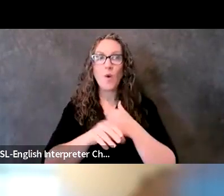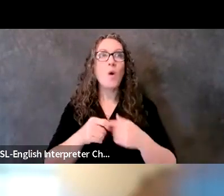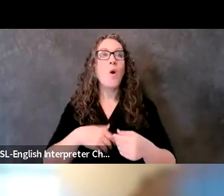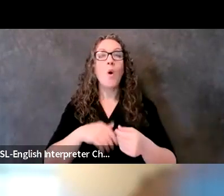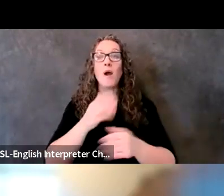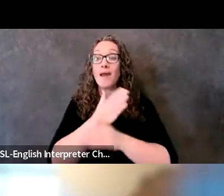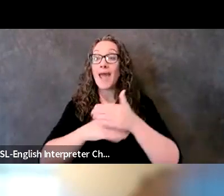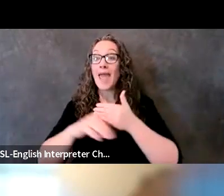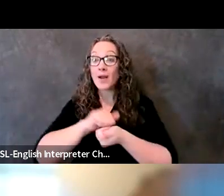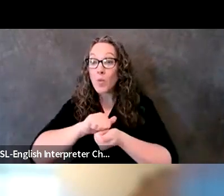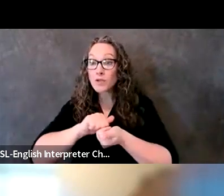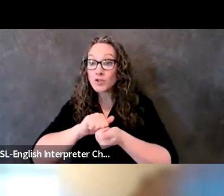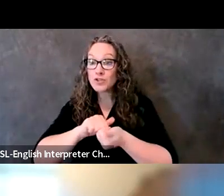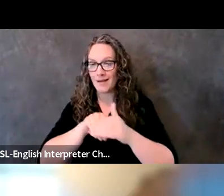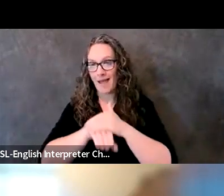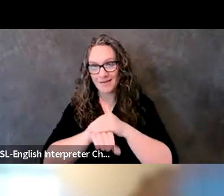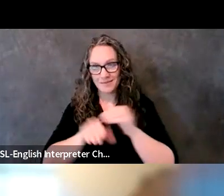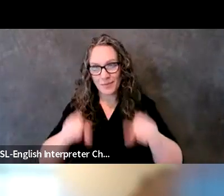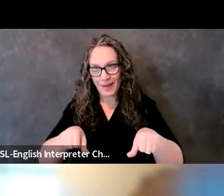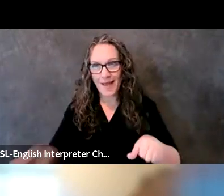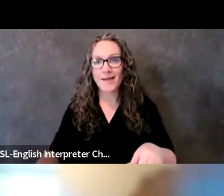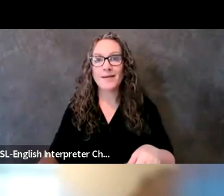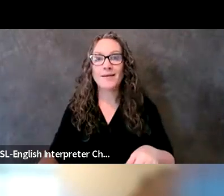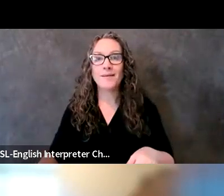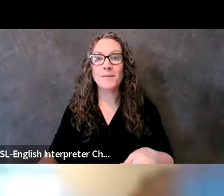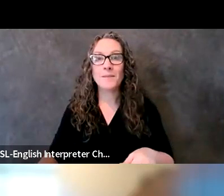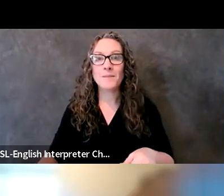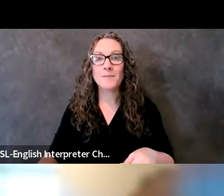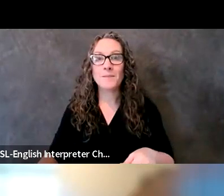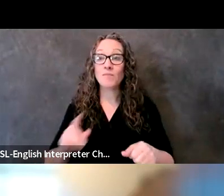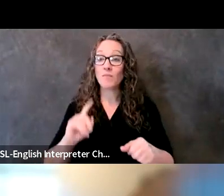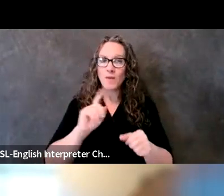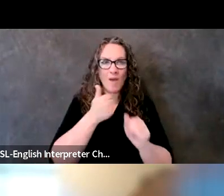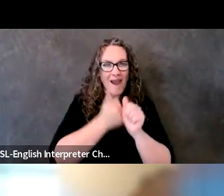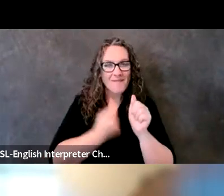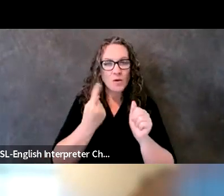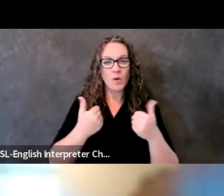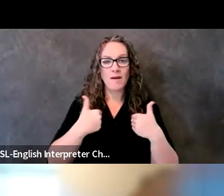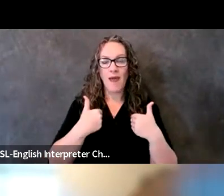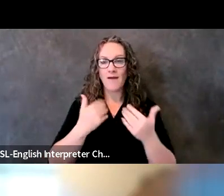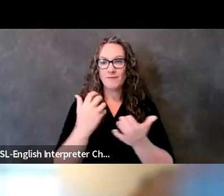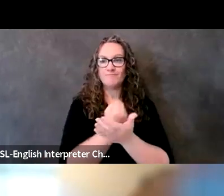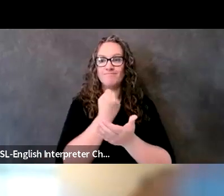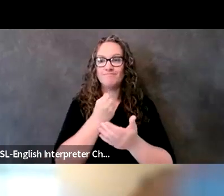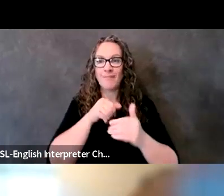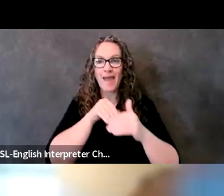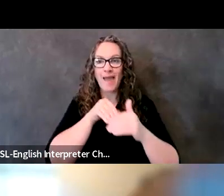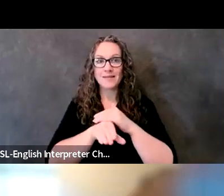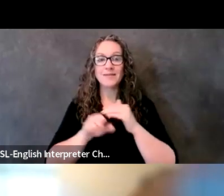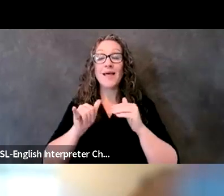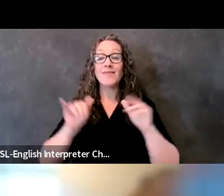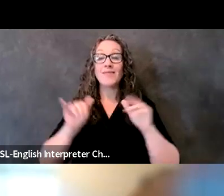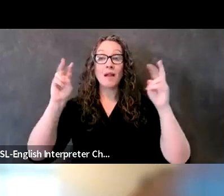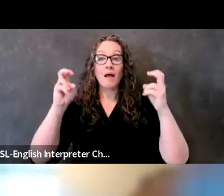washing station, whatever it may be, where everybody could have access to it. A lot of times it's a universal